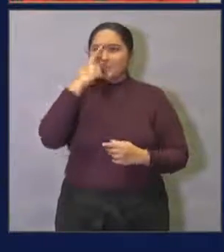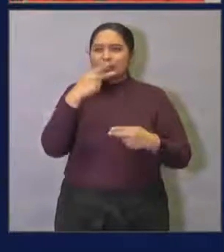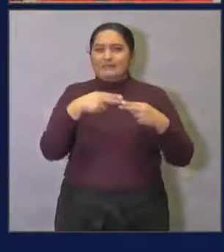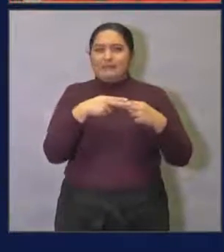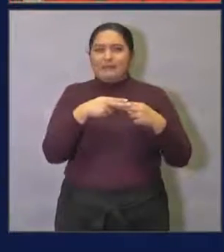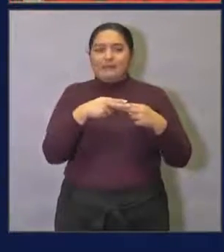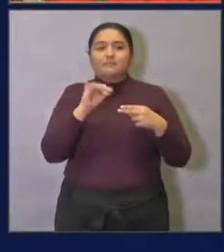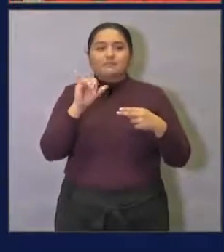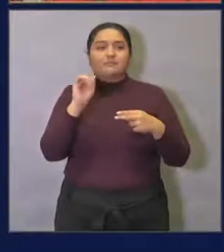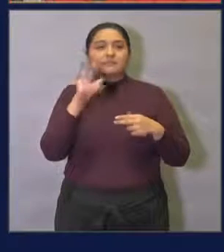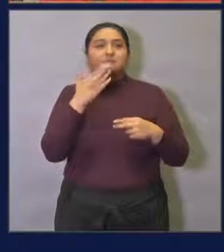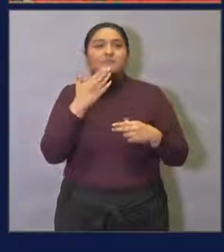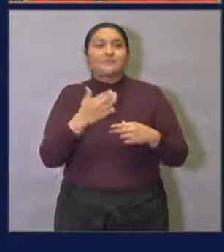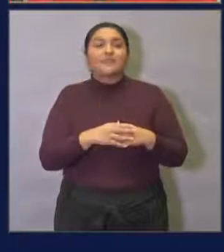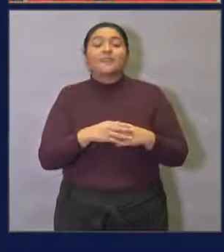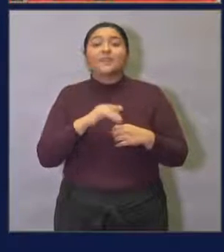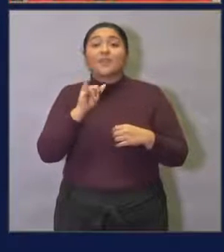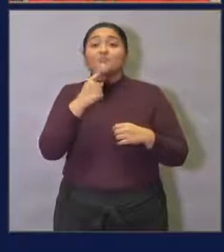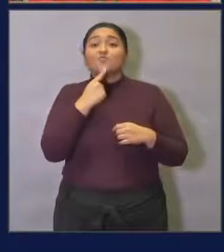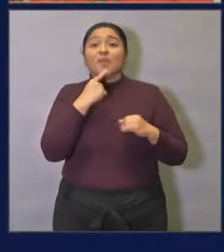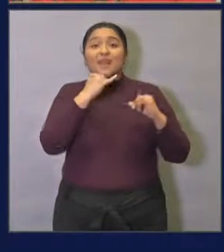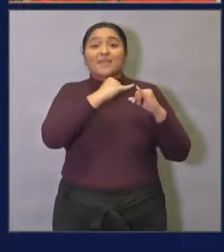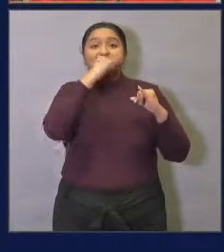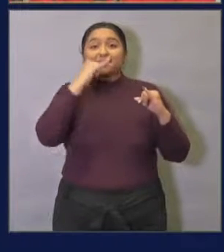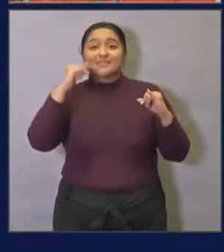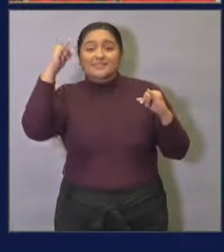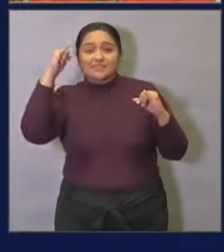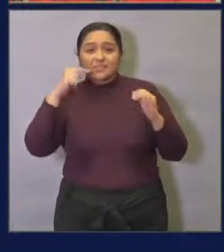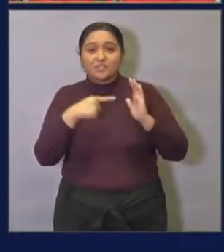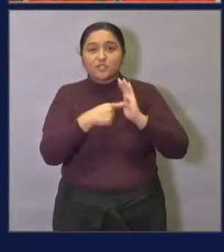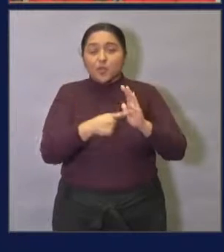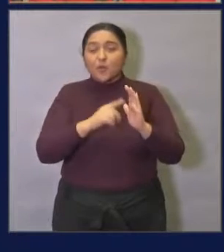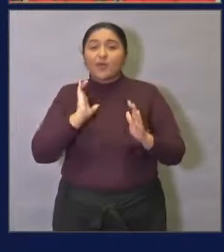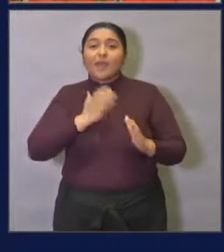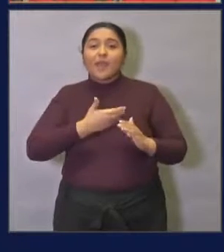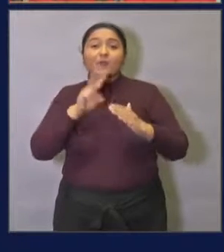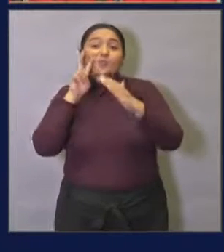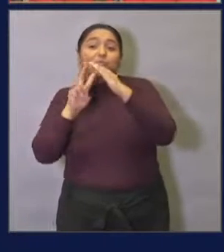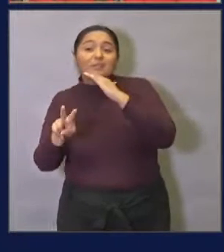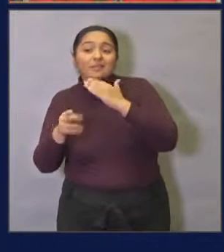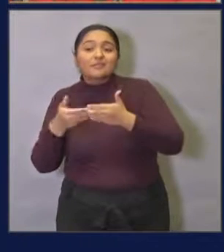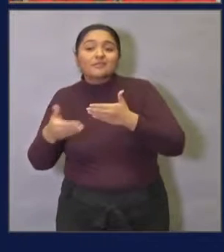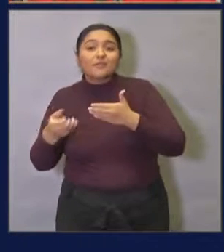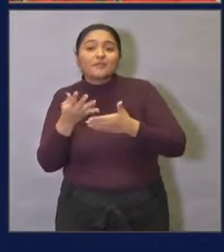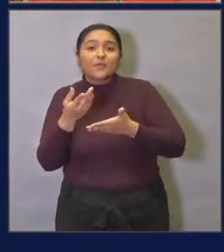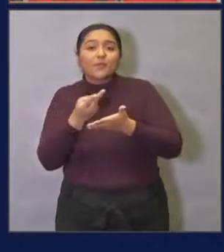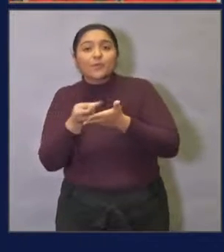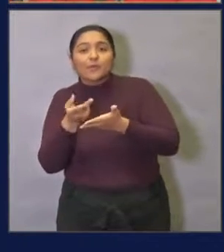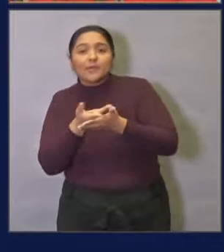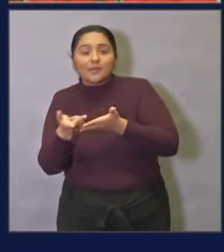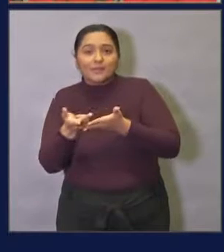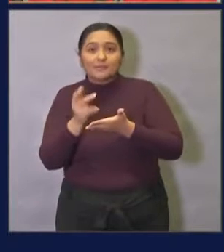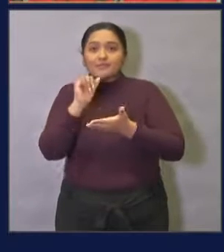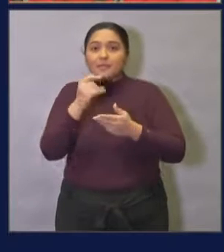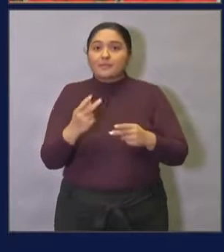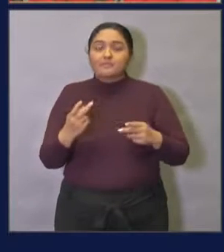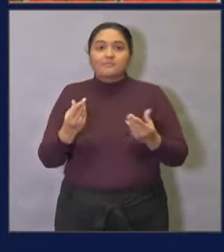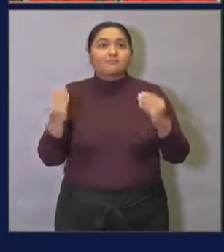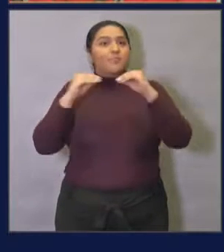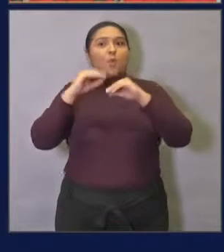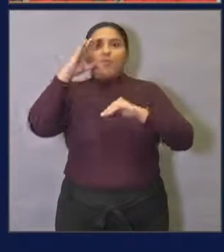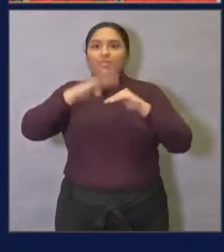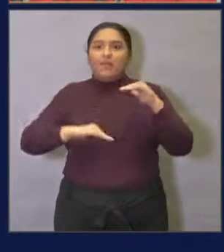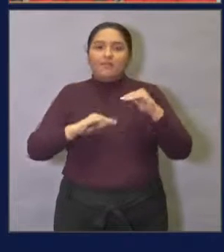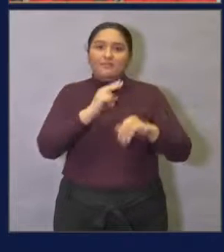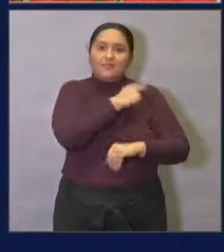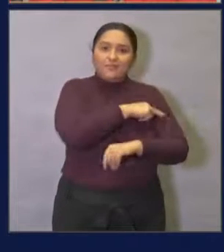thanks. The red shaded area indicates where we predict demand may go in the weeks ahead, numbers that far surpass any ability of a